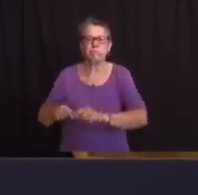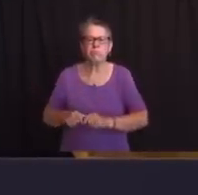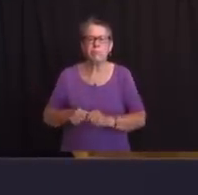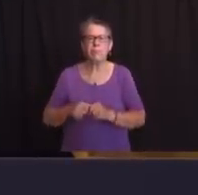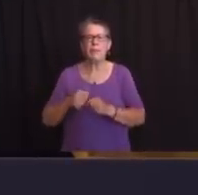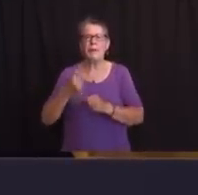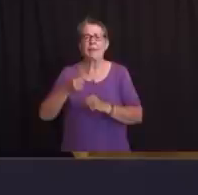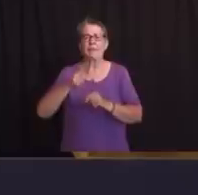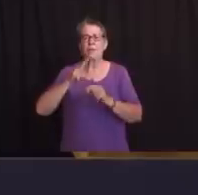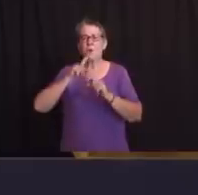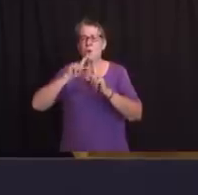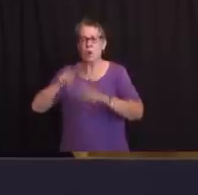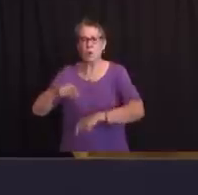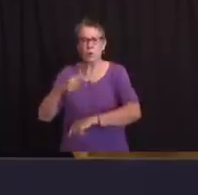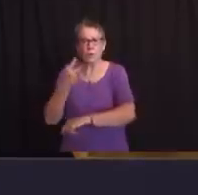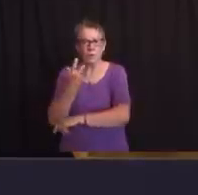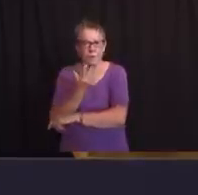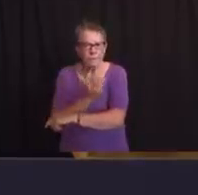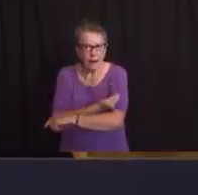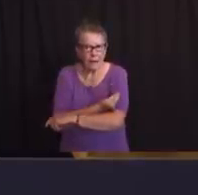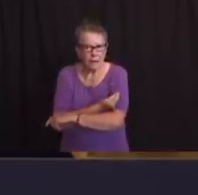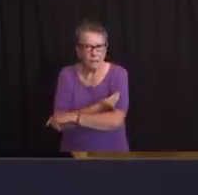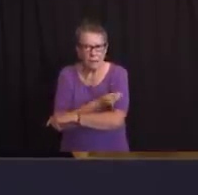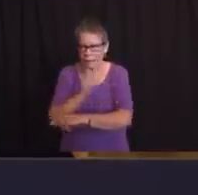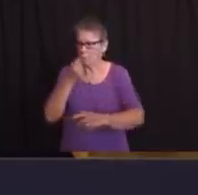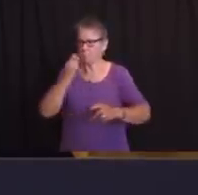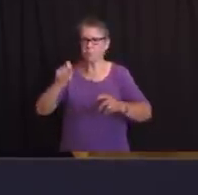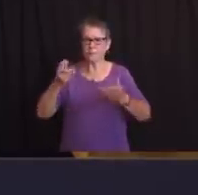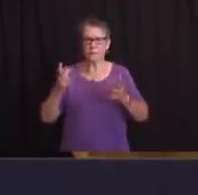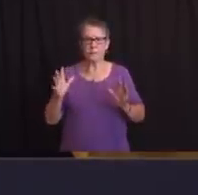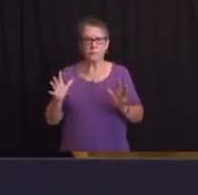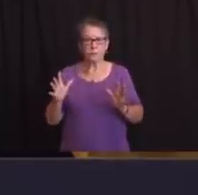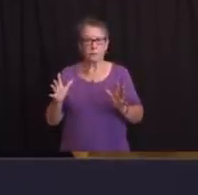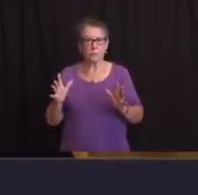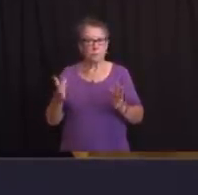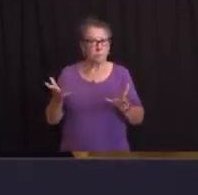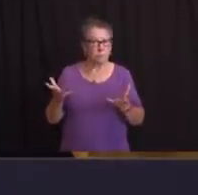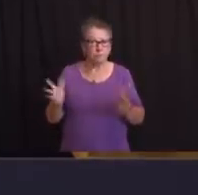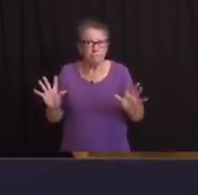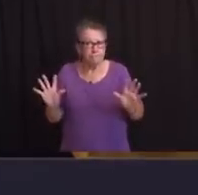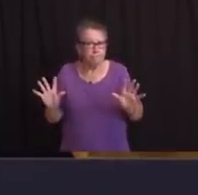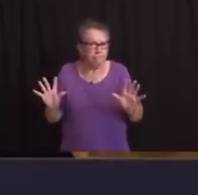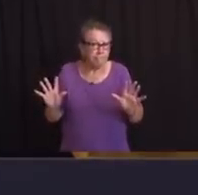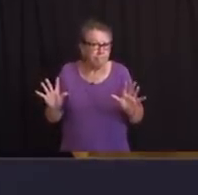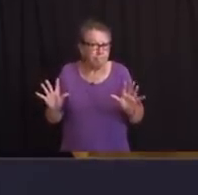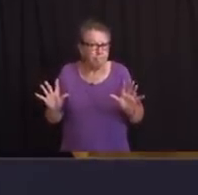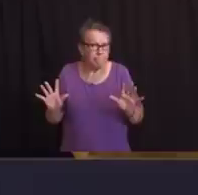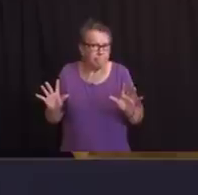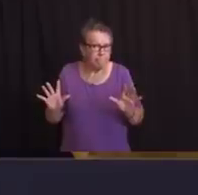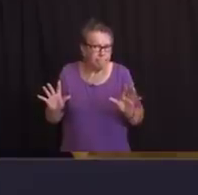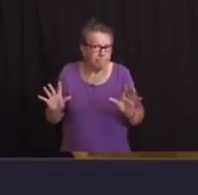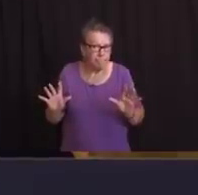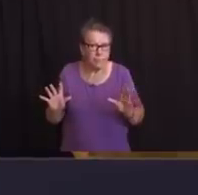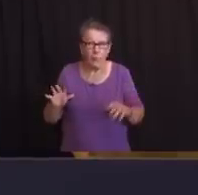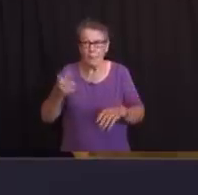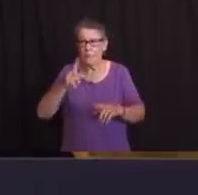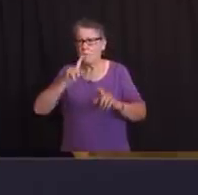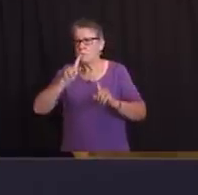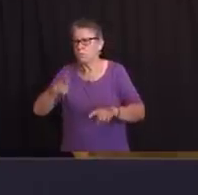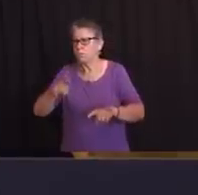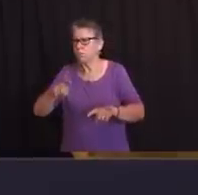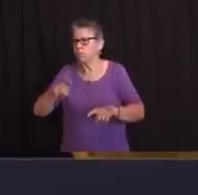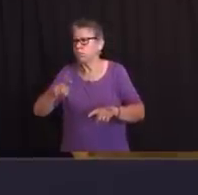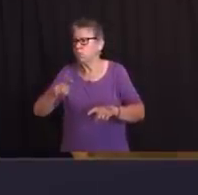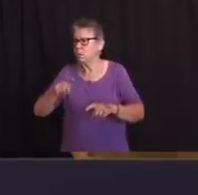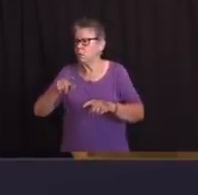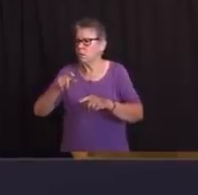of employment, I believe that's where those comments were. Could this contribute to worker shortages?